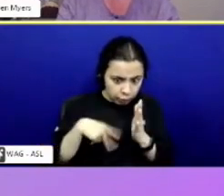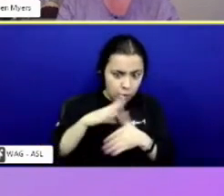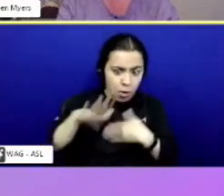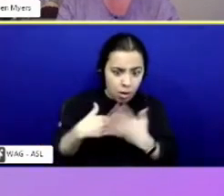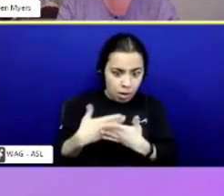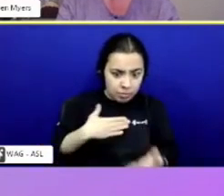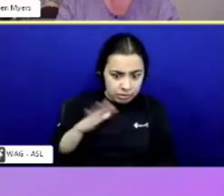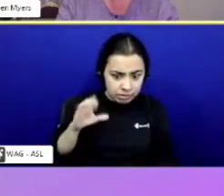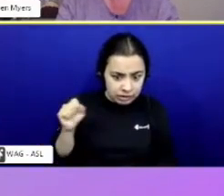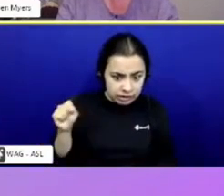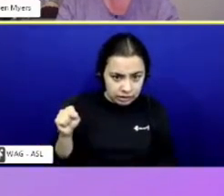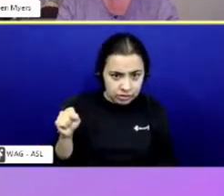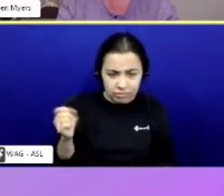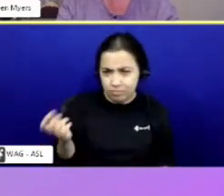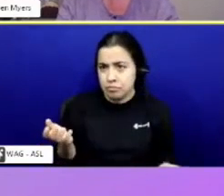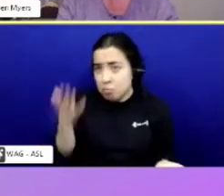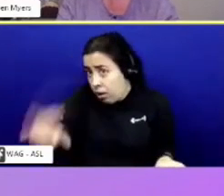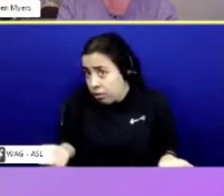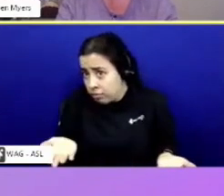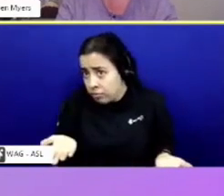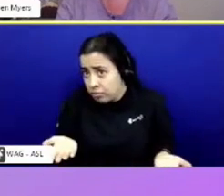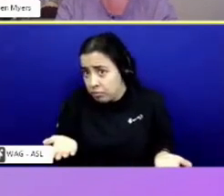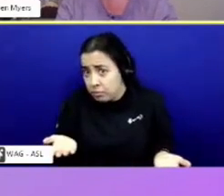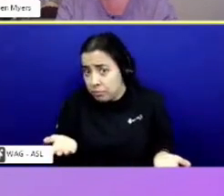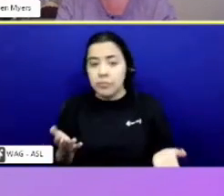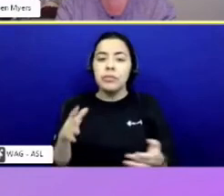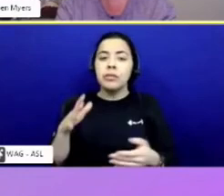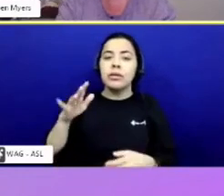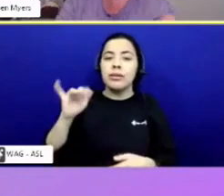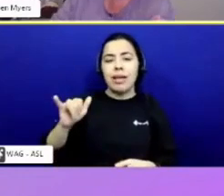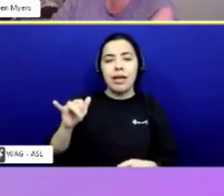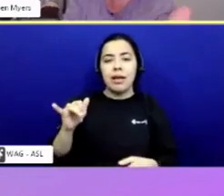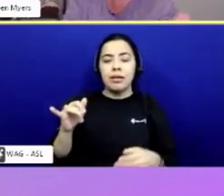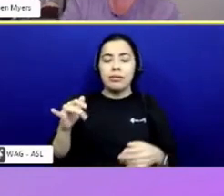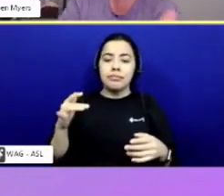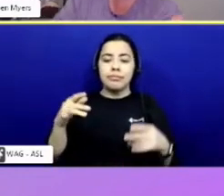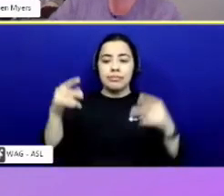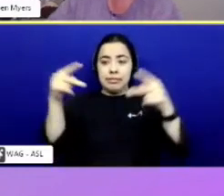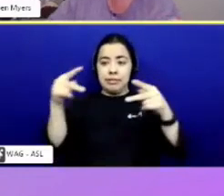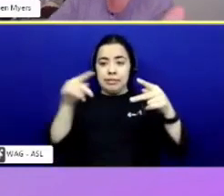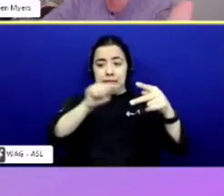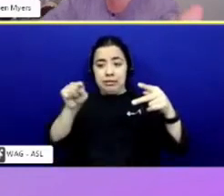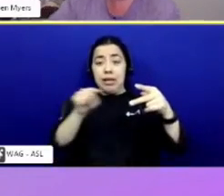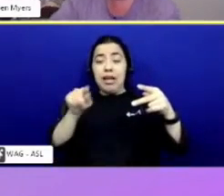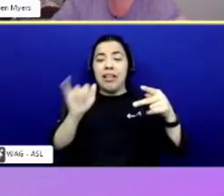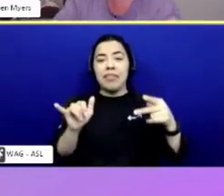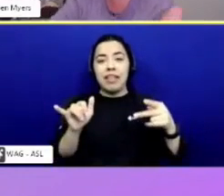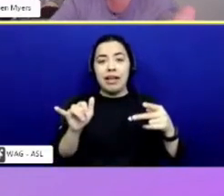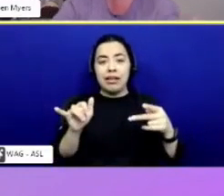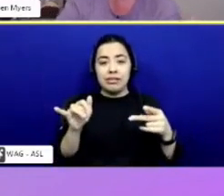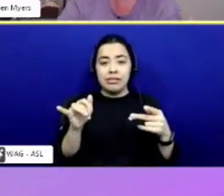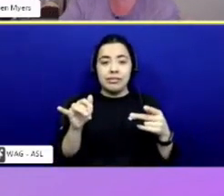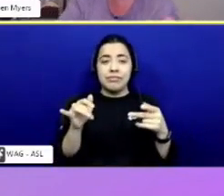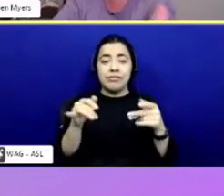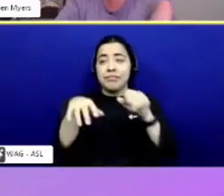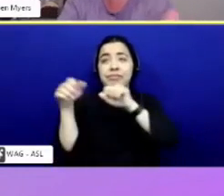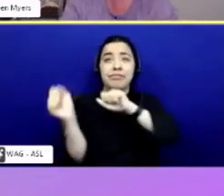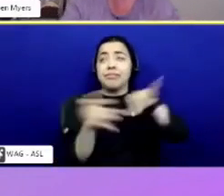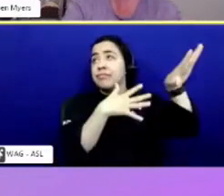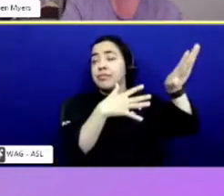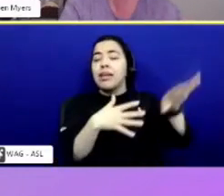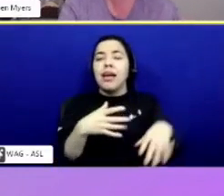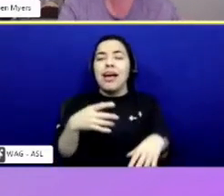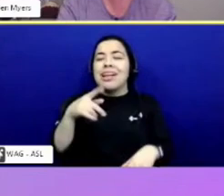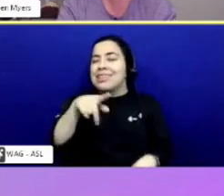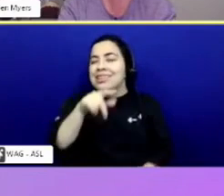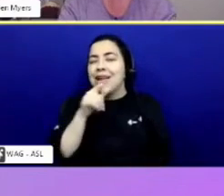CSS? Why? Semantics are dead to me now. Now, that's not so much a question so much as a thought, but it felt relevant, so I've